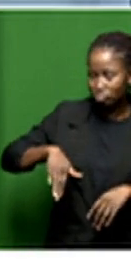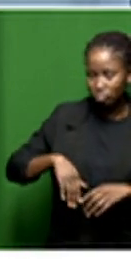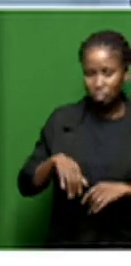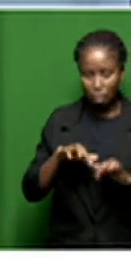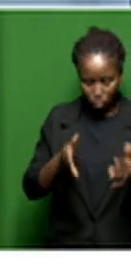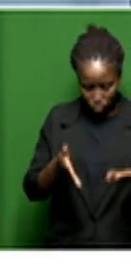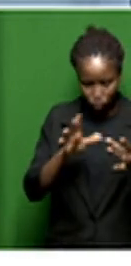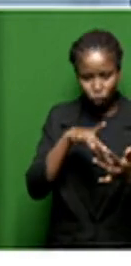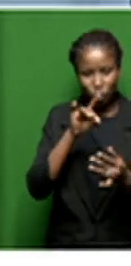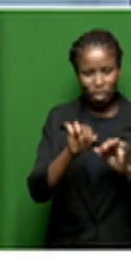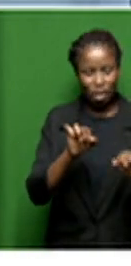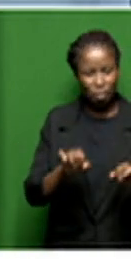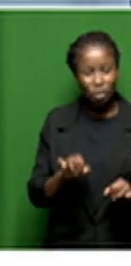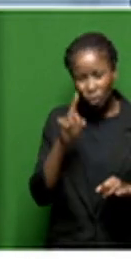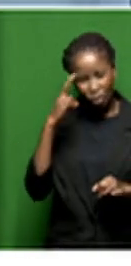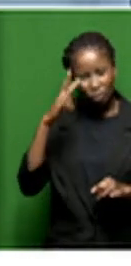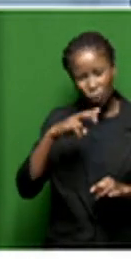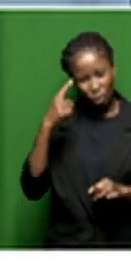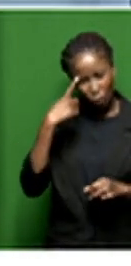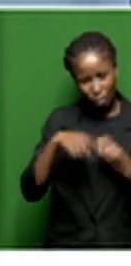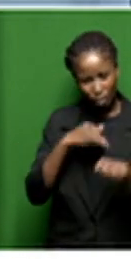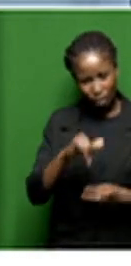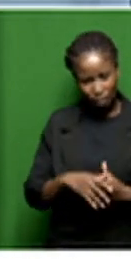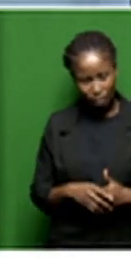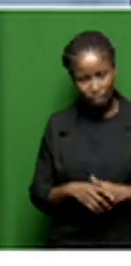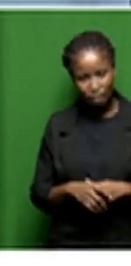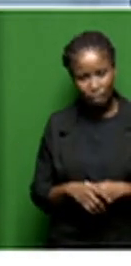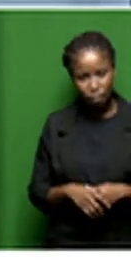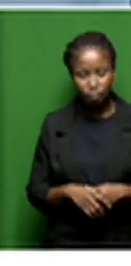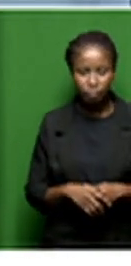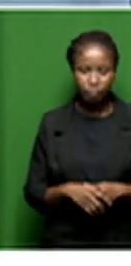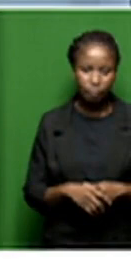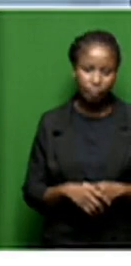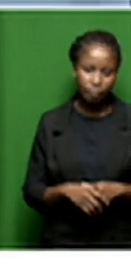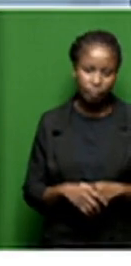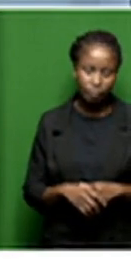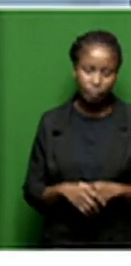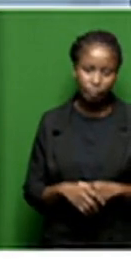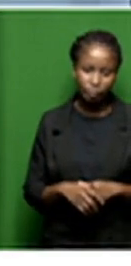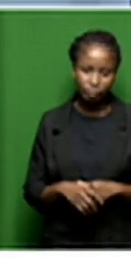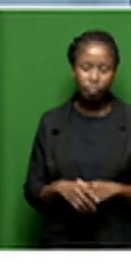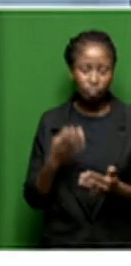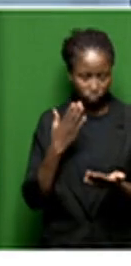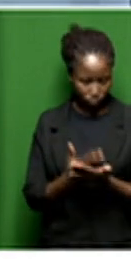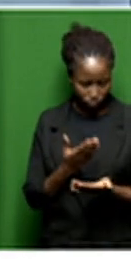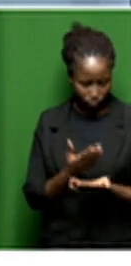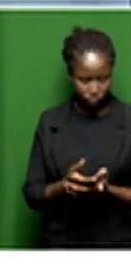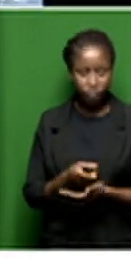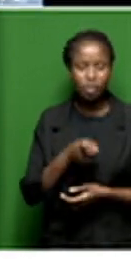choose. What are your views on that? Well, I think we can go the mandatory route,